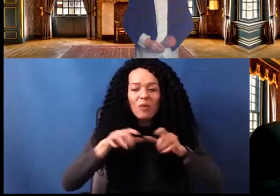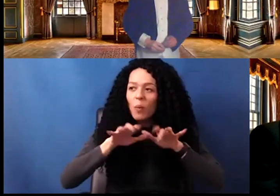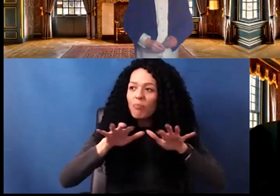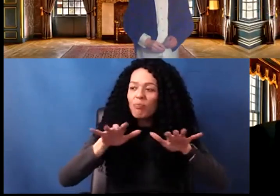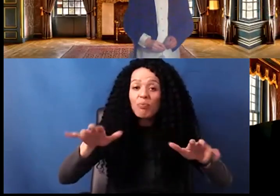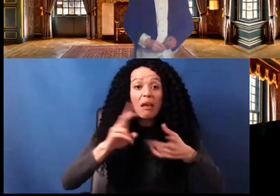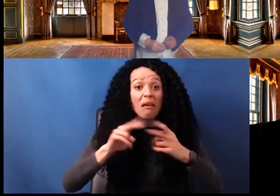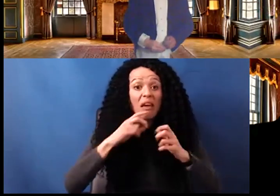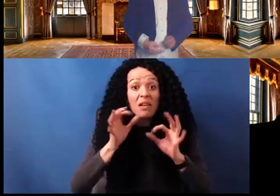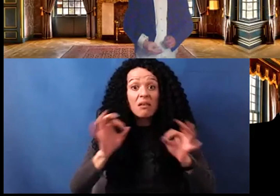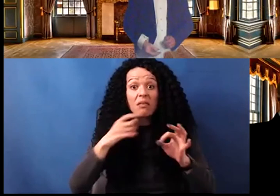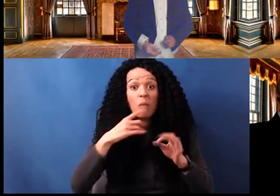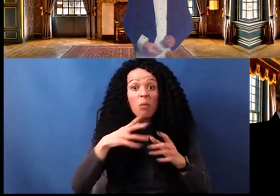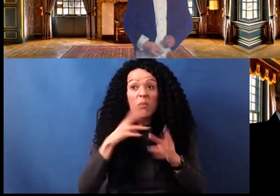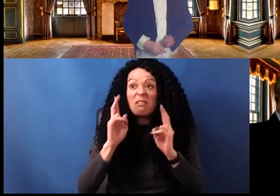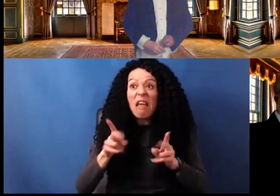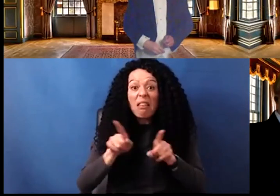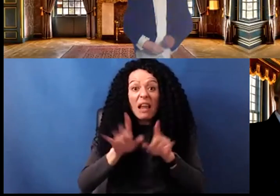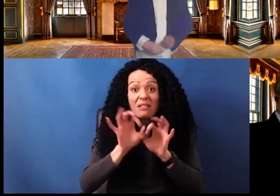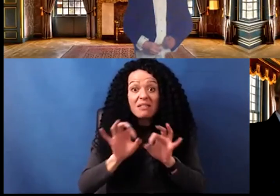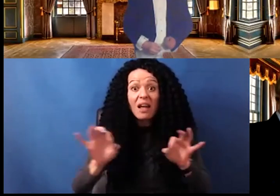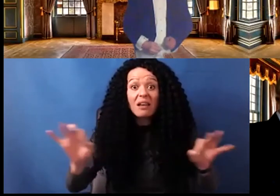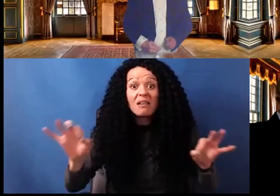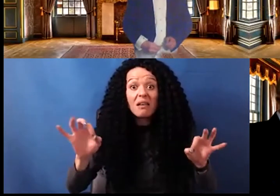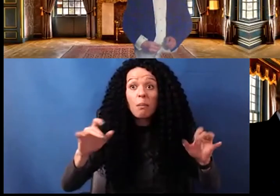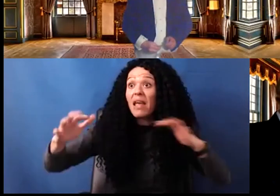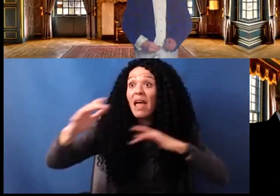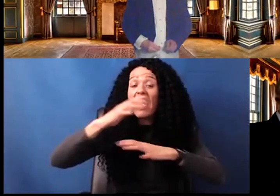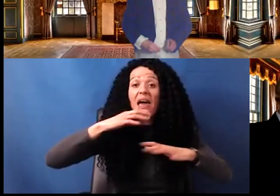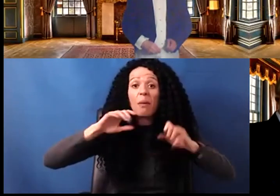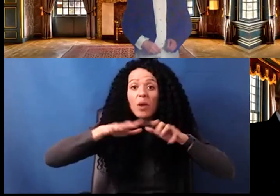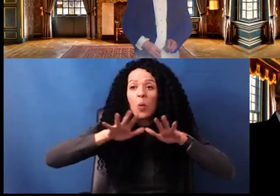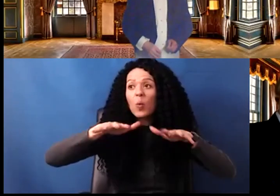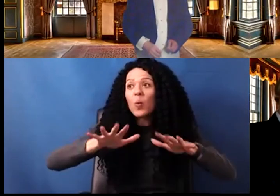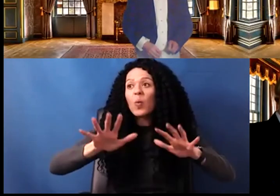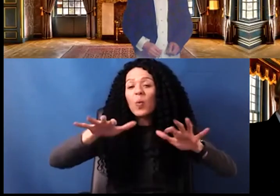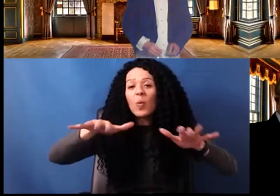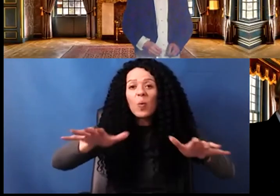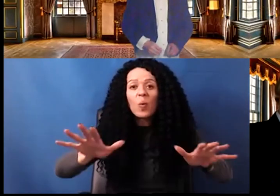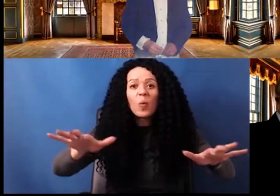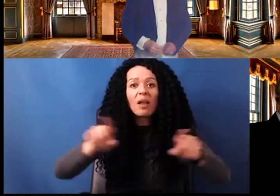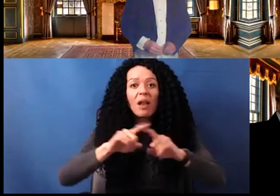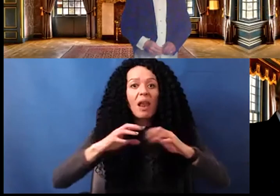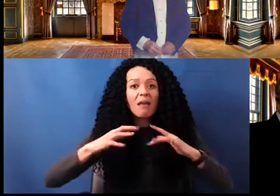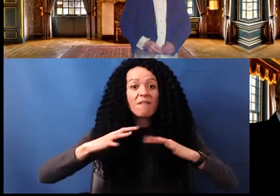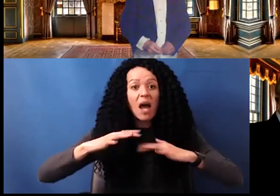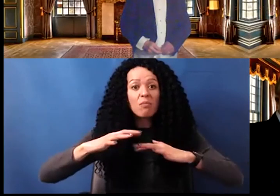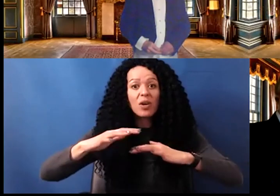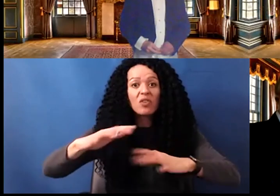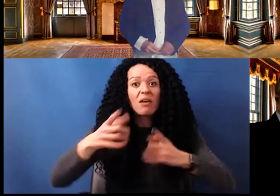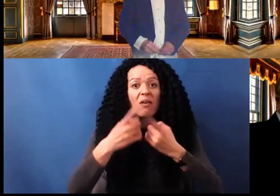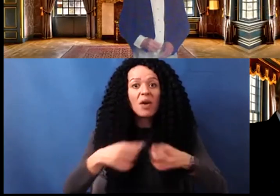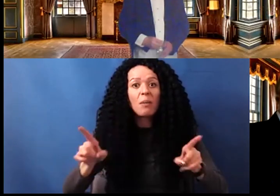prevail through nature. Undulations received by the air, such as the vibrations of a